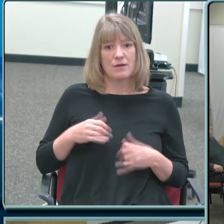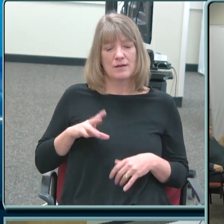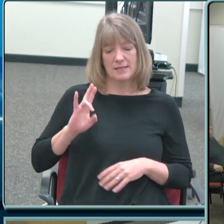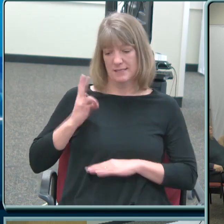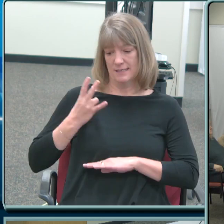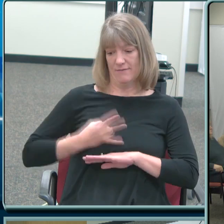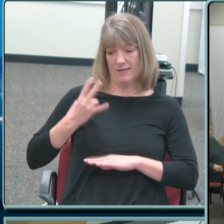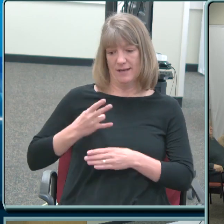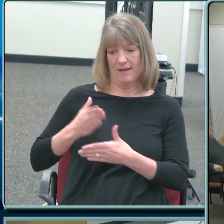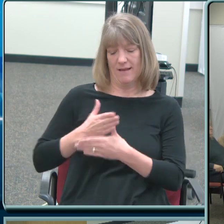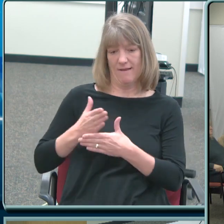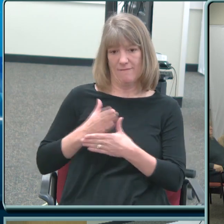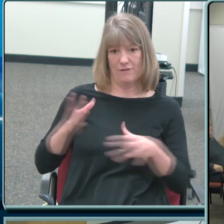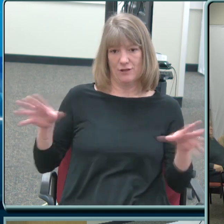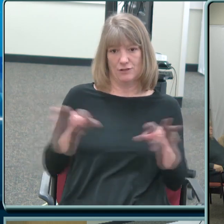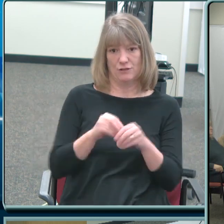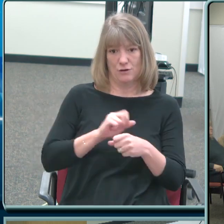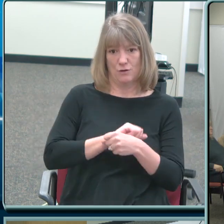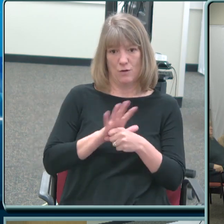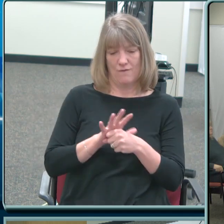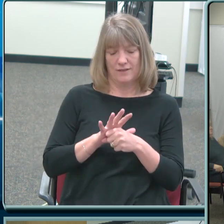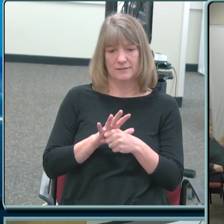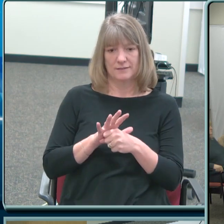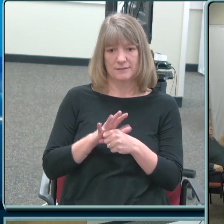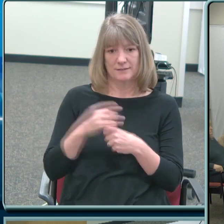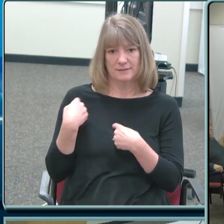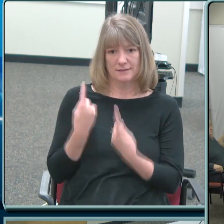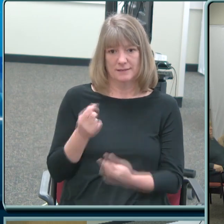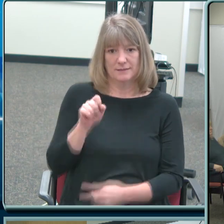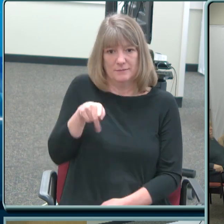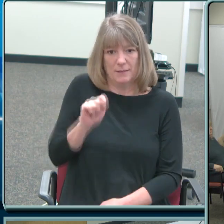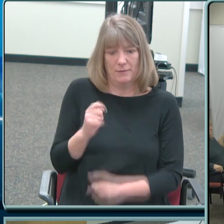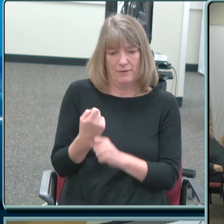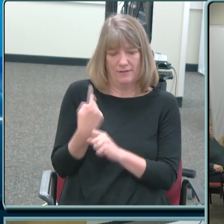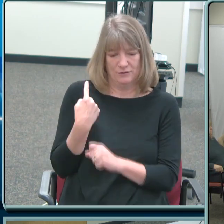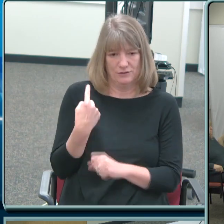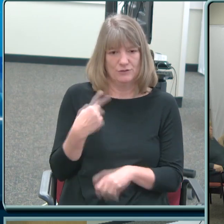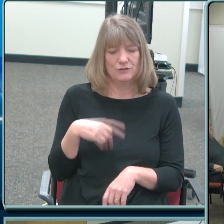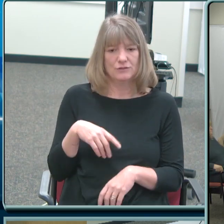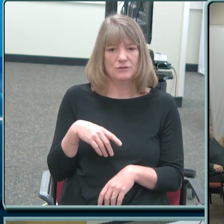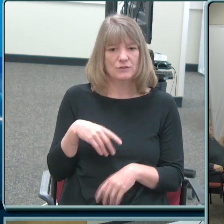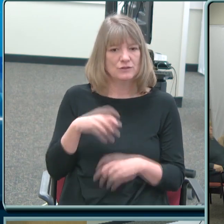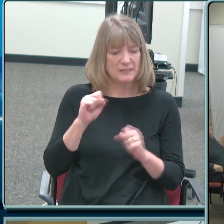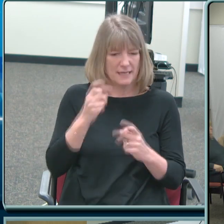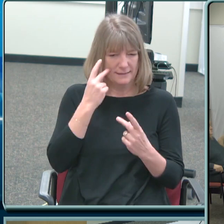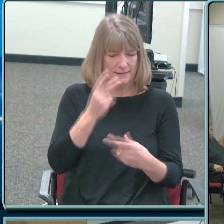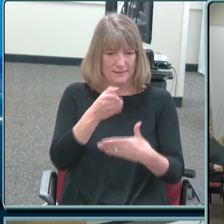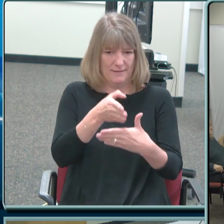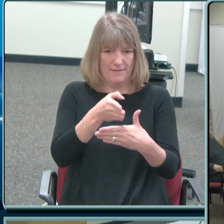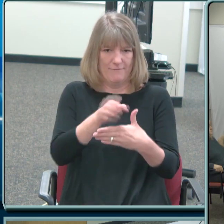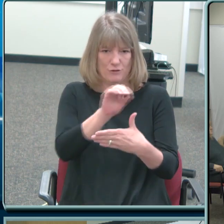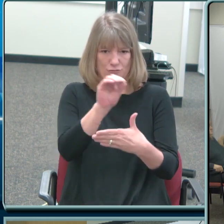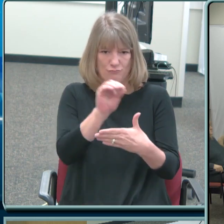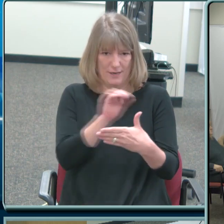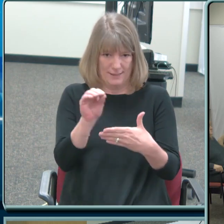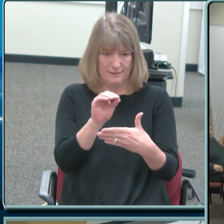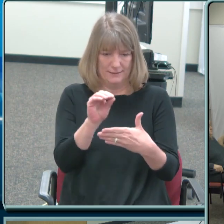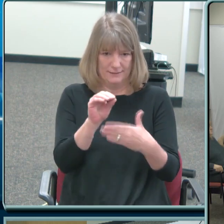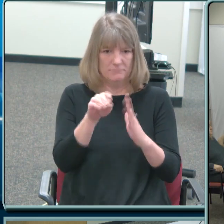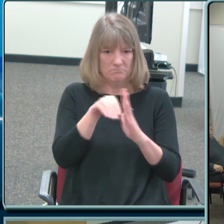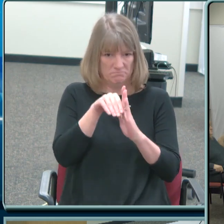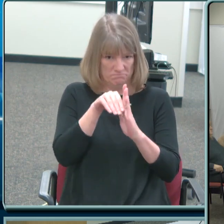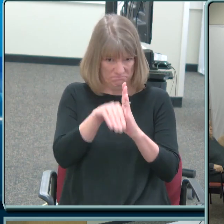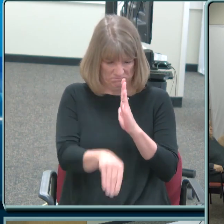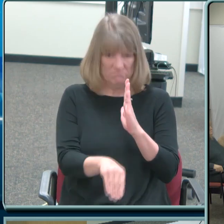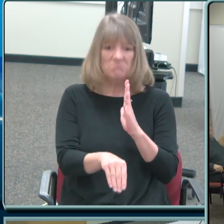7-day average of COVID cases since September of last year, you can see that the average rate is still continuing to